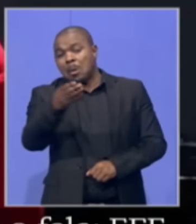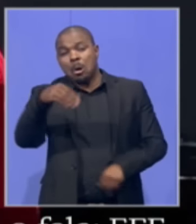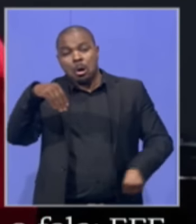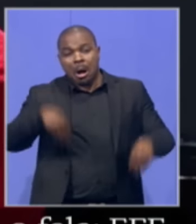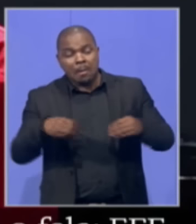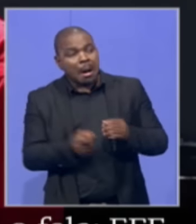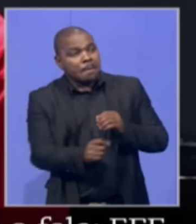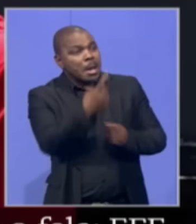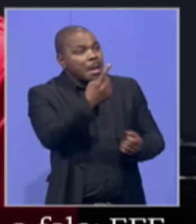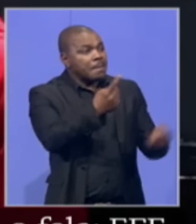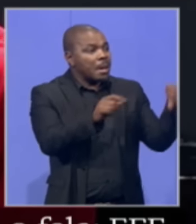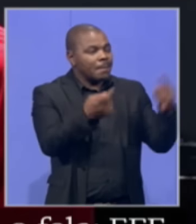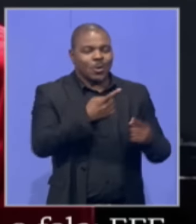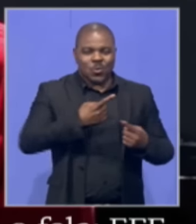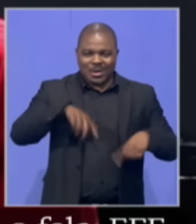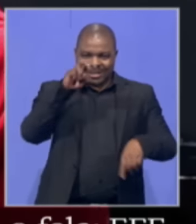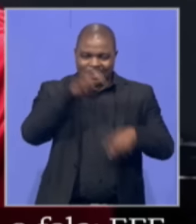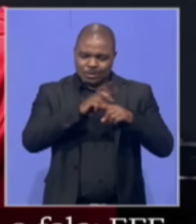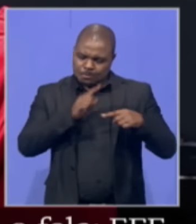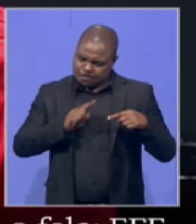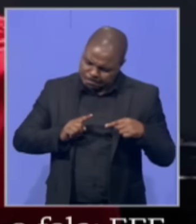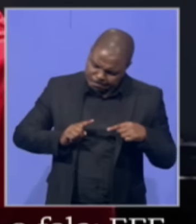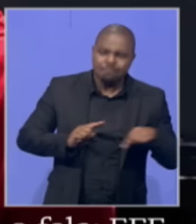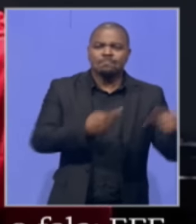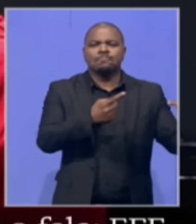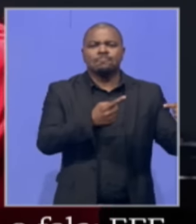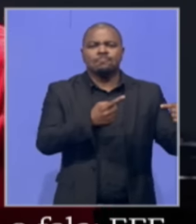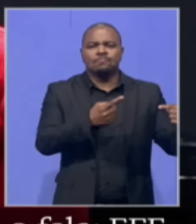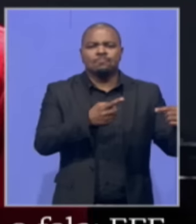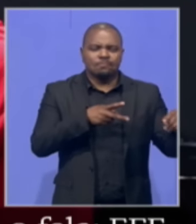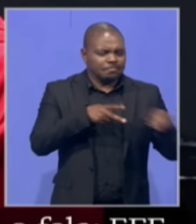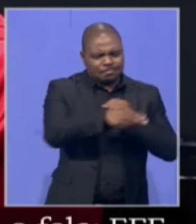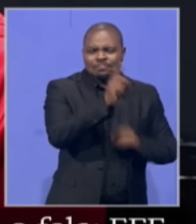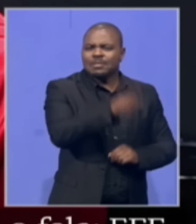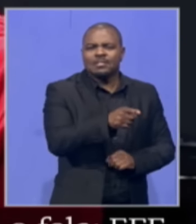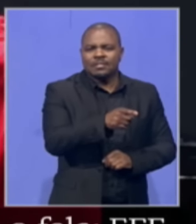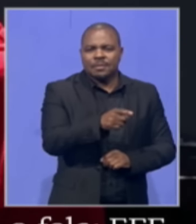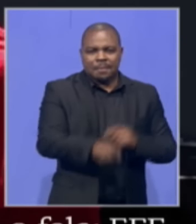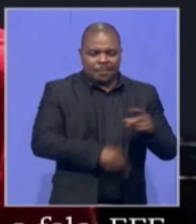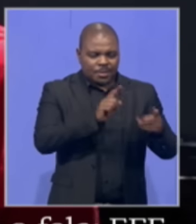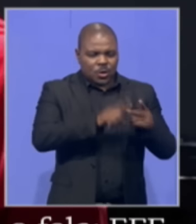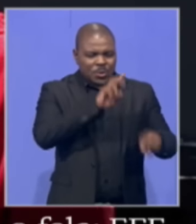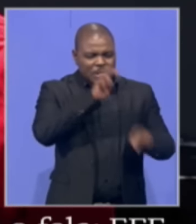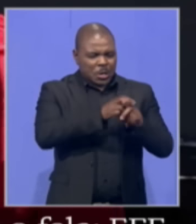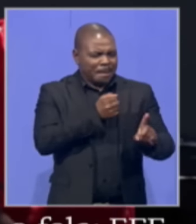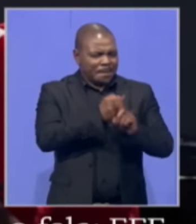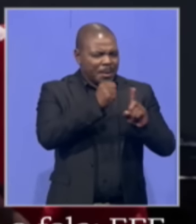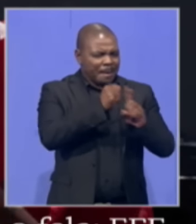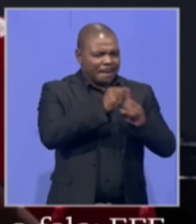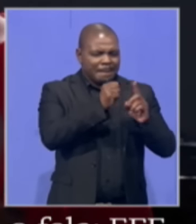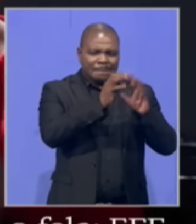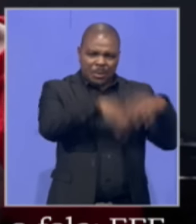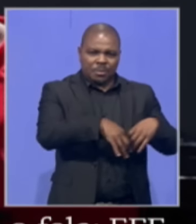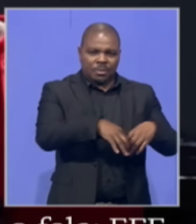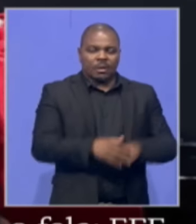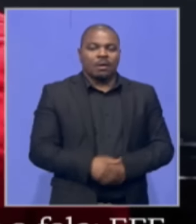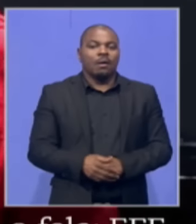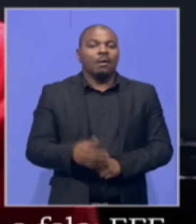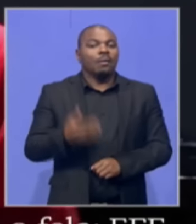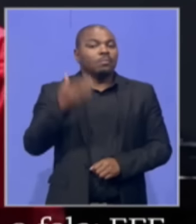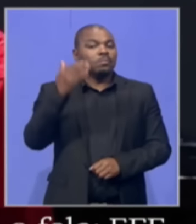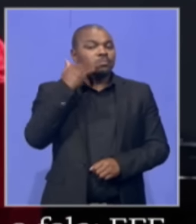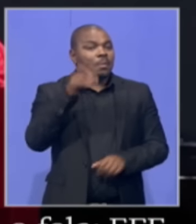head, we must confront it, we must nip it on the bud, we must defeat it. White people today